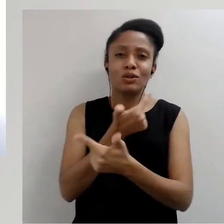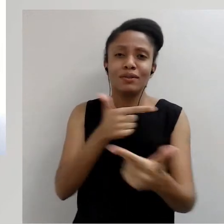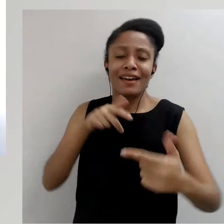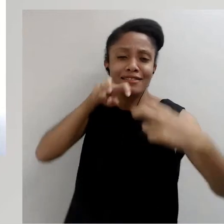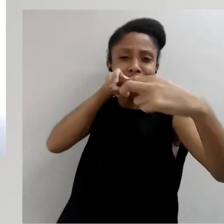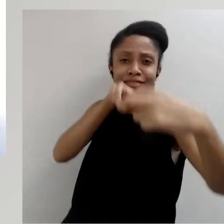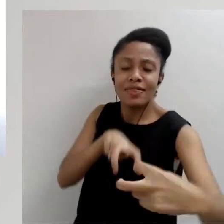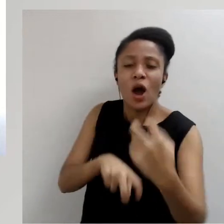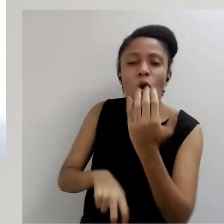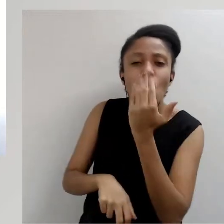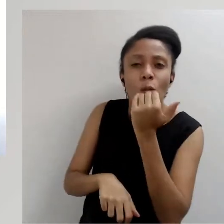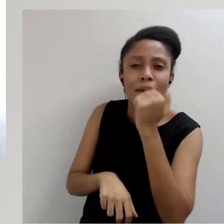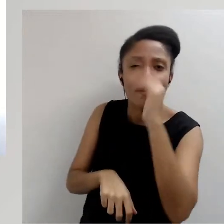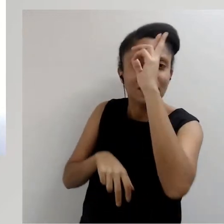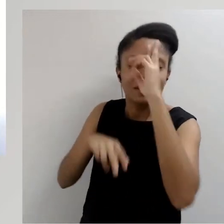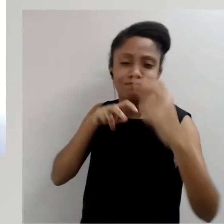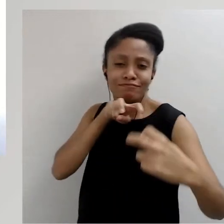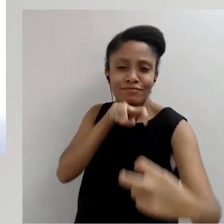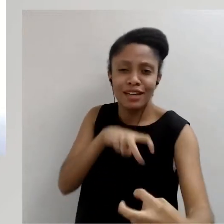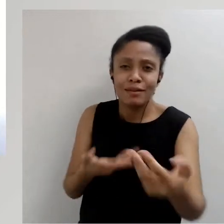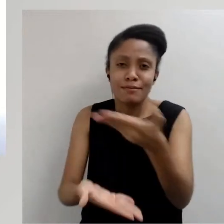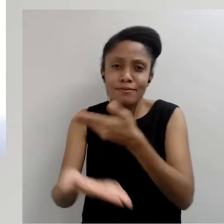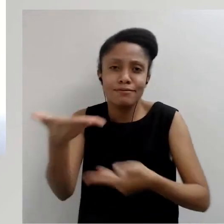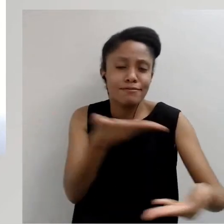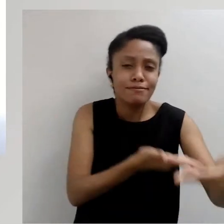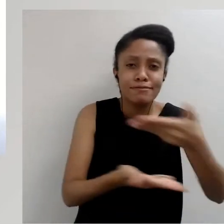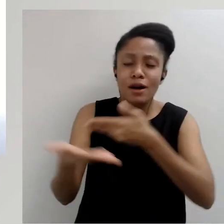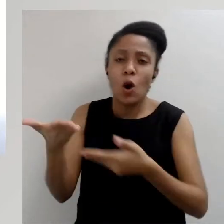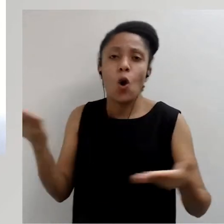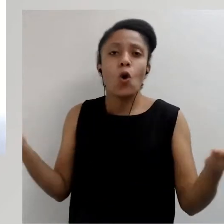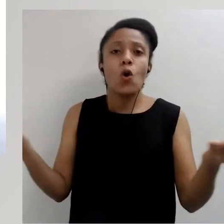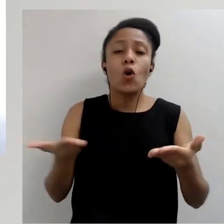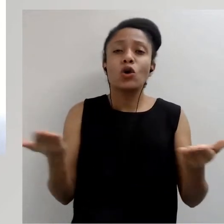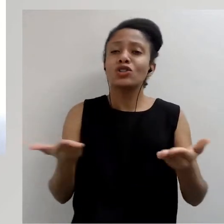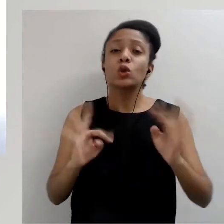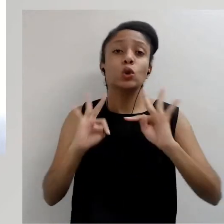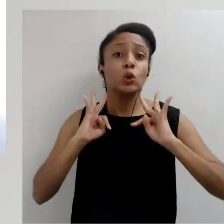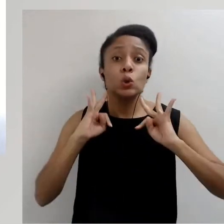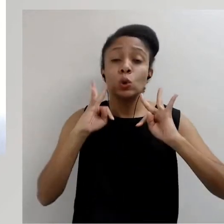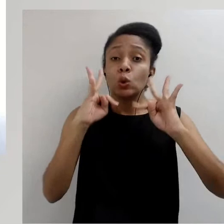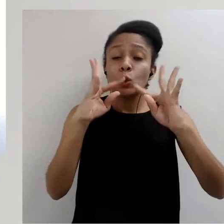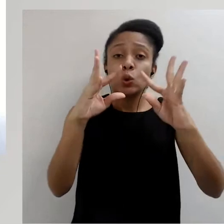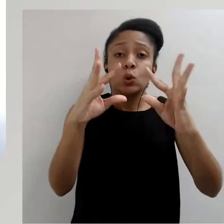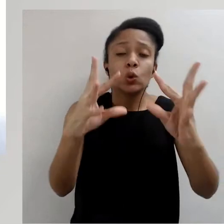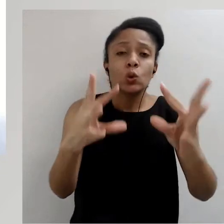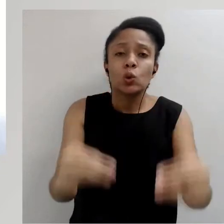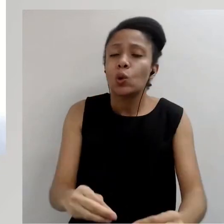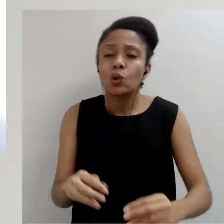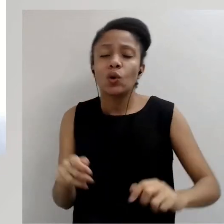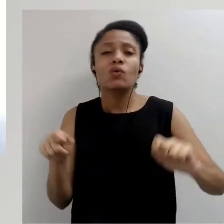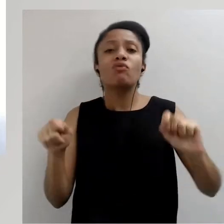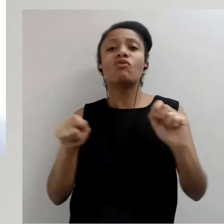anymore to have lunch and solve the company's problem. Everything is